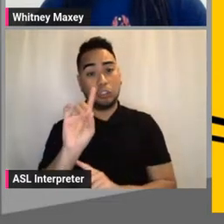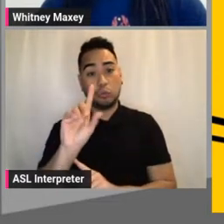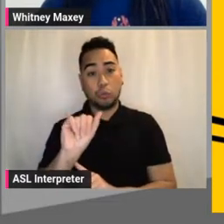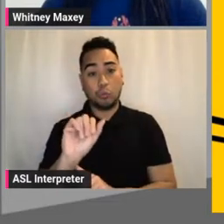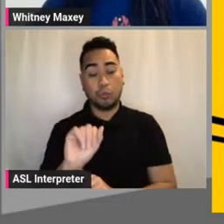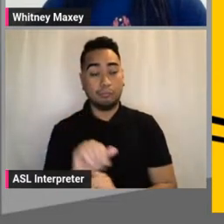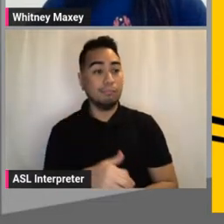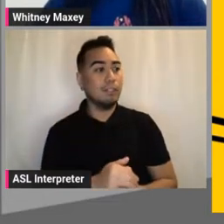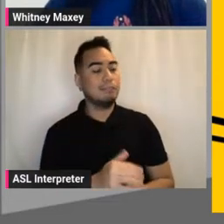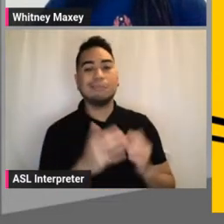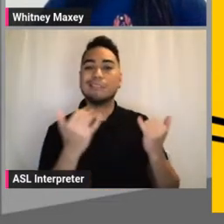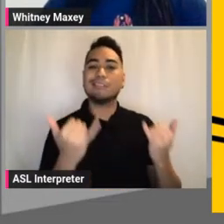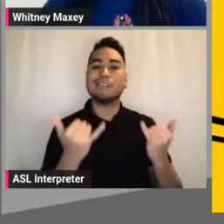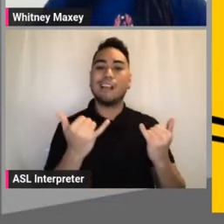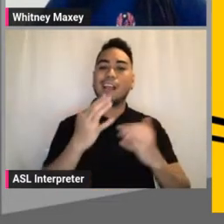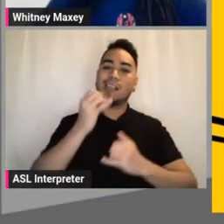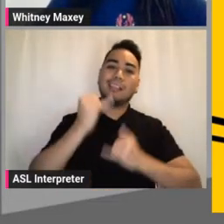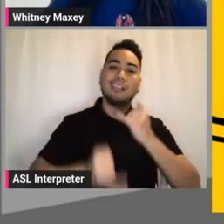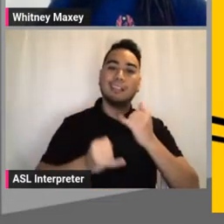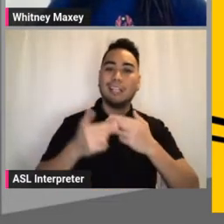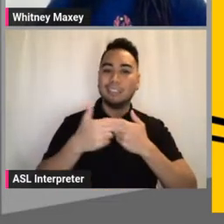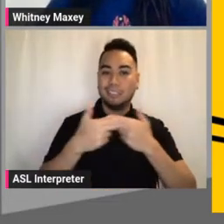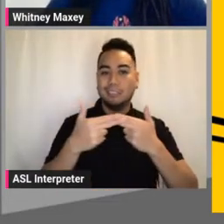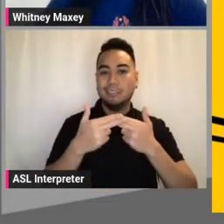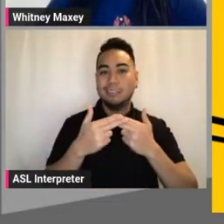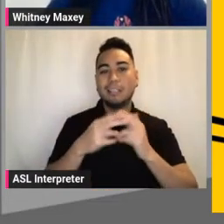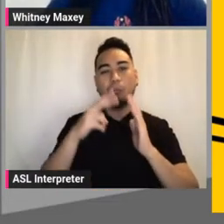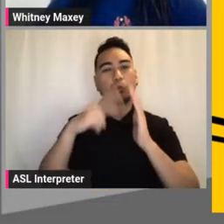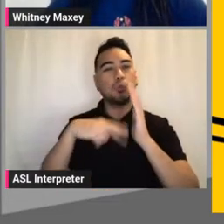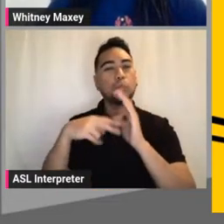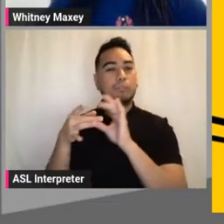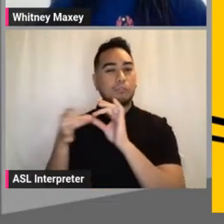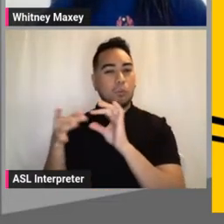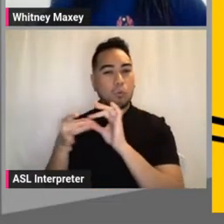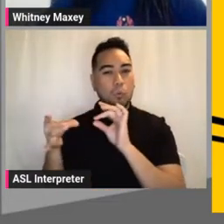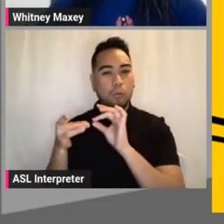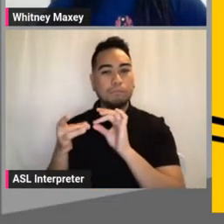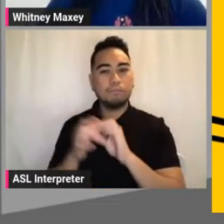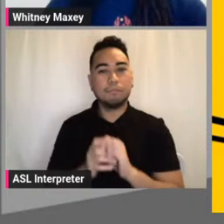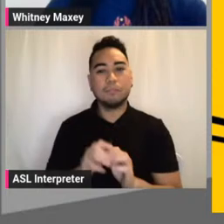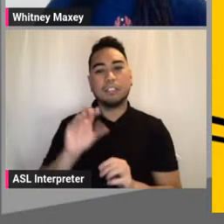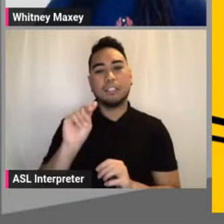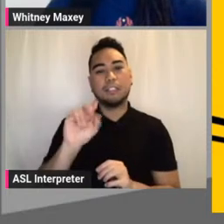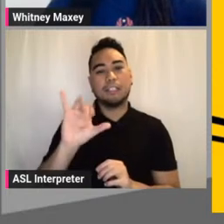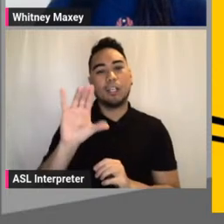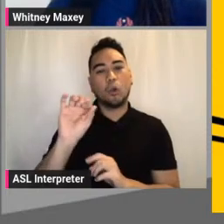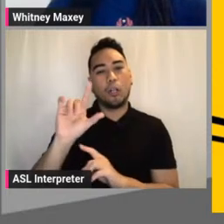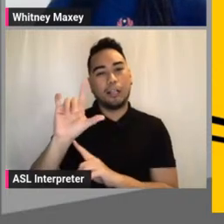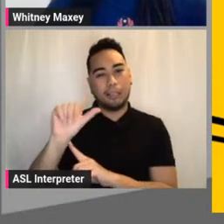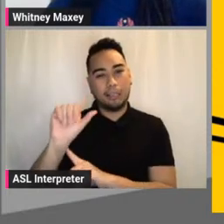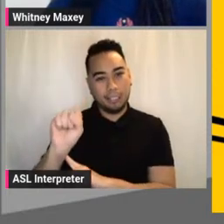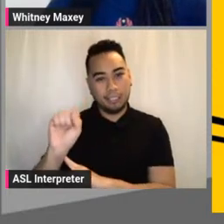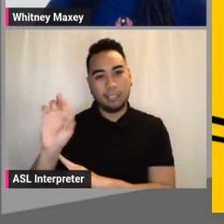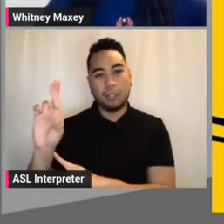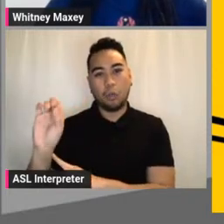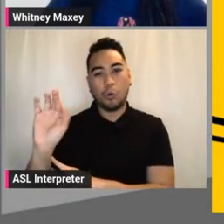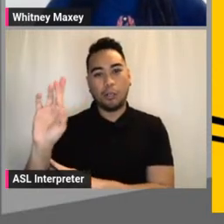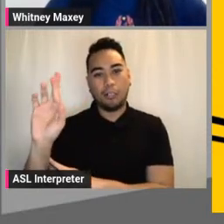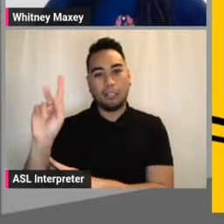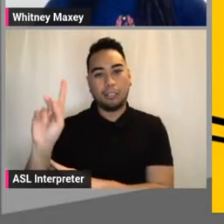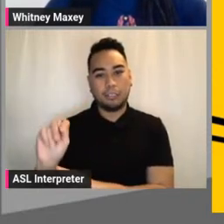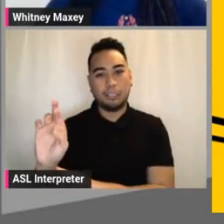want to read this quote from Nicholas O'Rourke, Philadelphia Council Member at Large and Working Families